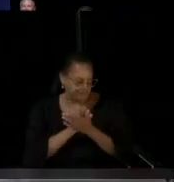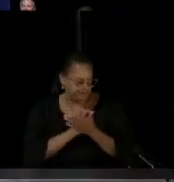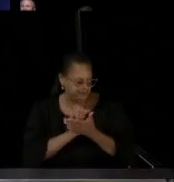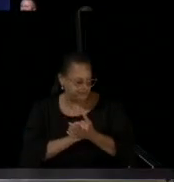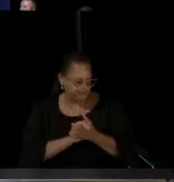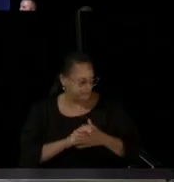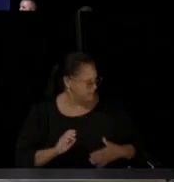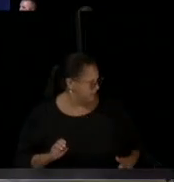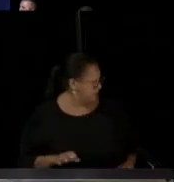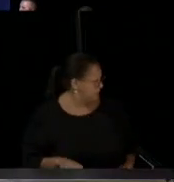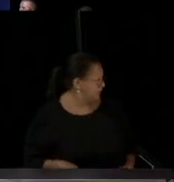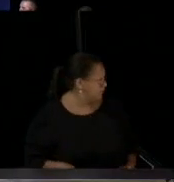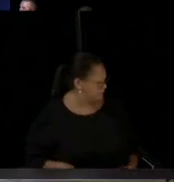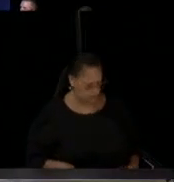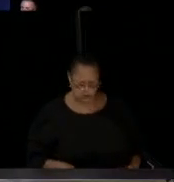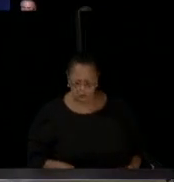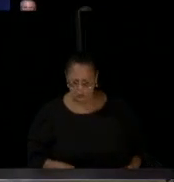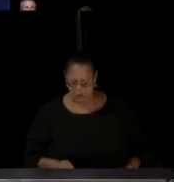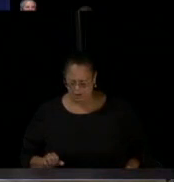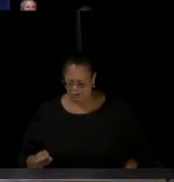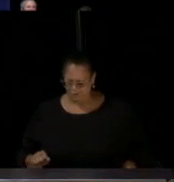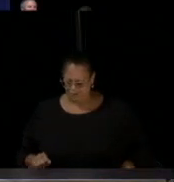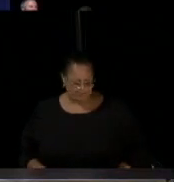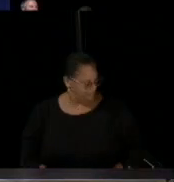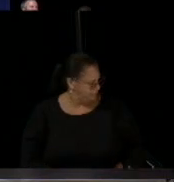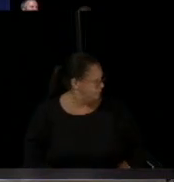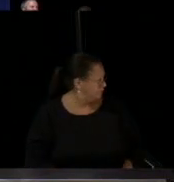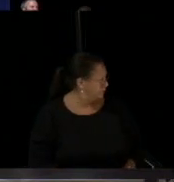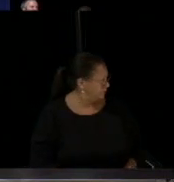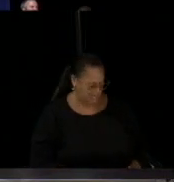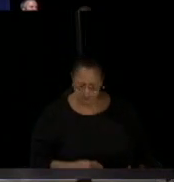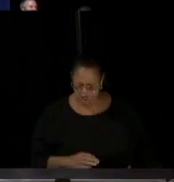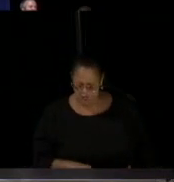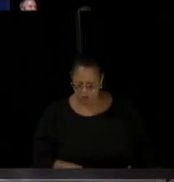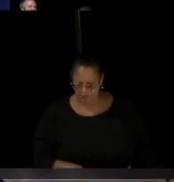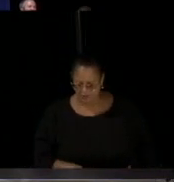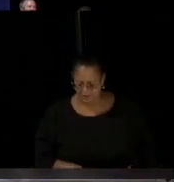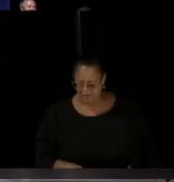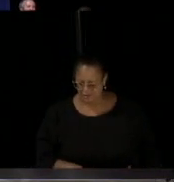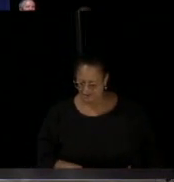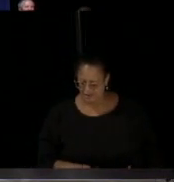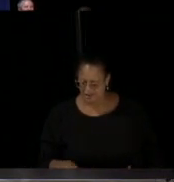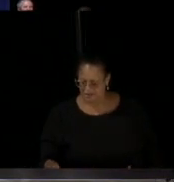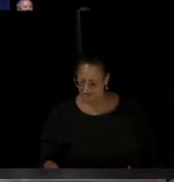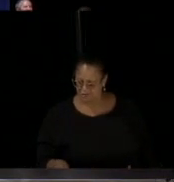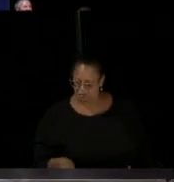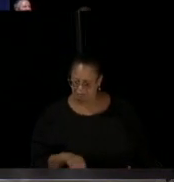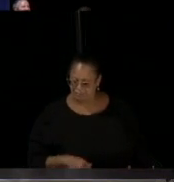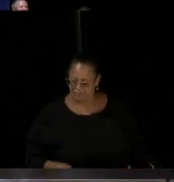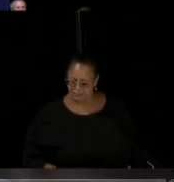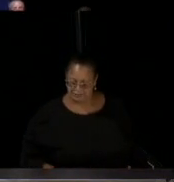as she goes to the podium. Thank you very much, and I can't wait to see you as you receive your diploma. Congratulations.